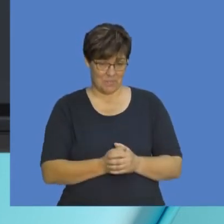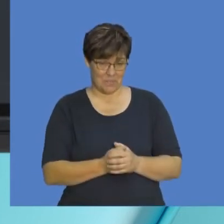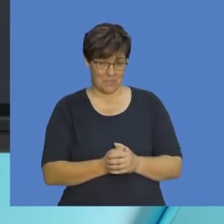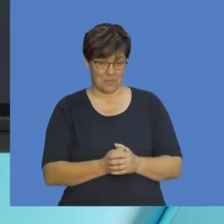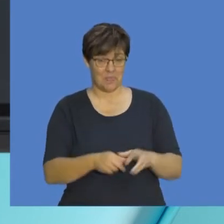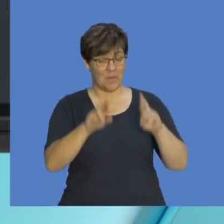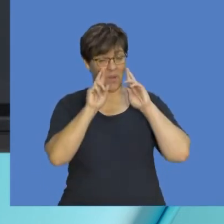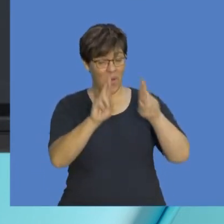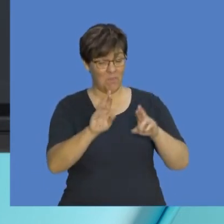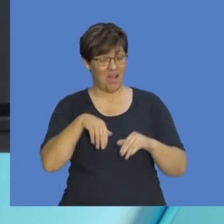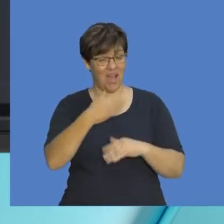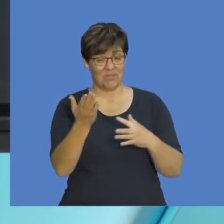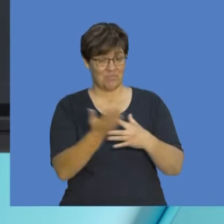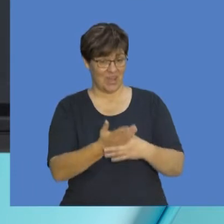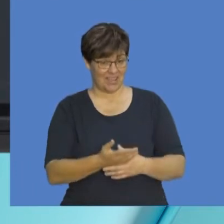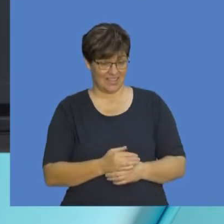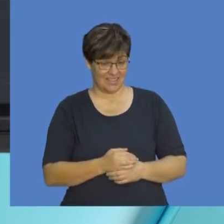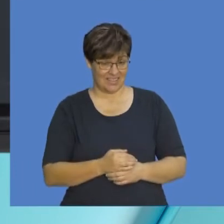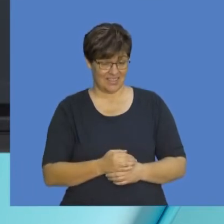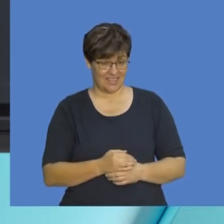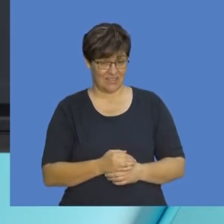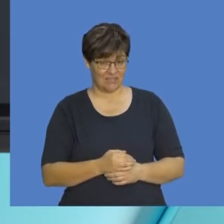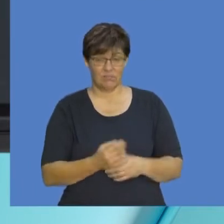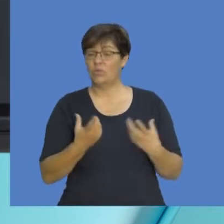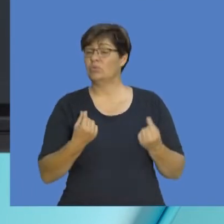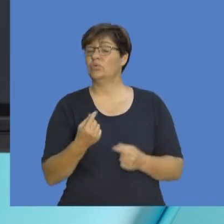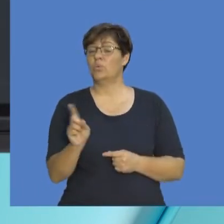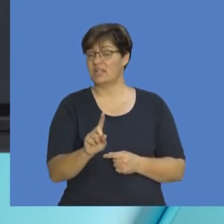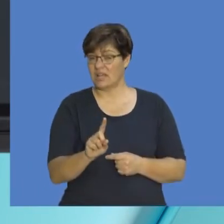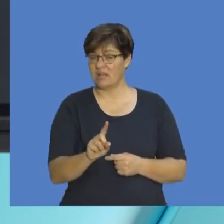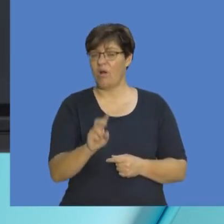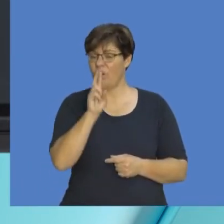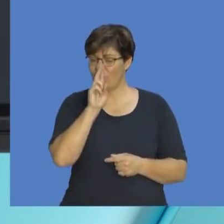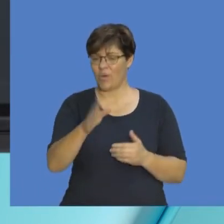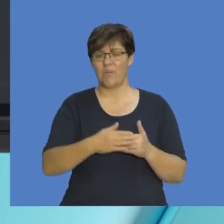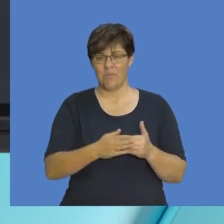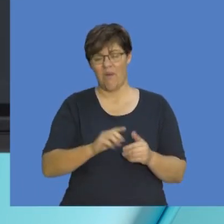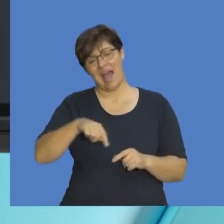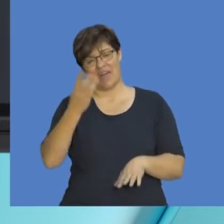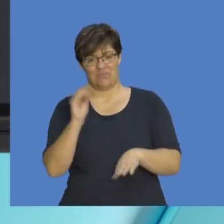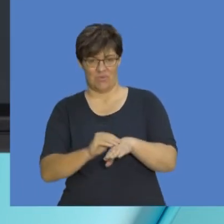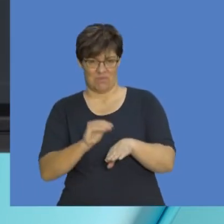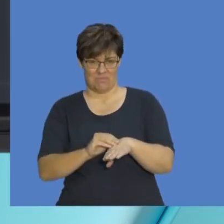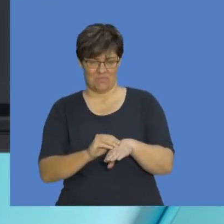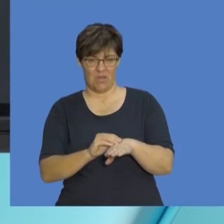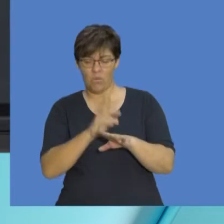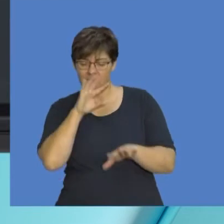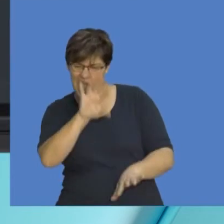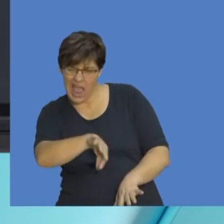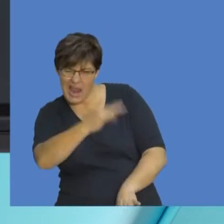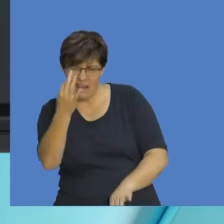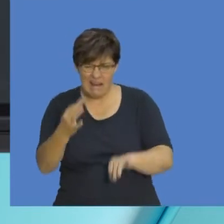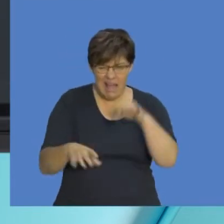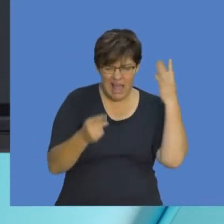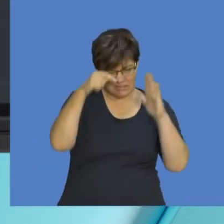Okay, guys, I hope to see you after this break. What are you going to do? We're going to look at another problem